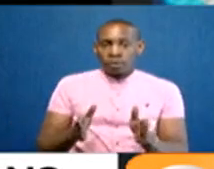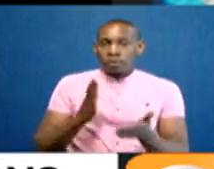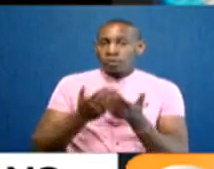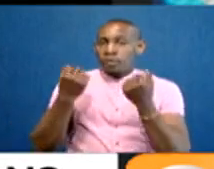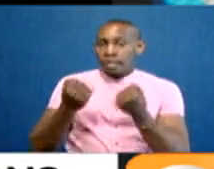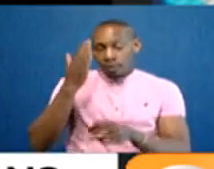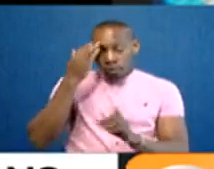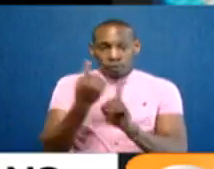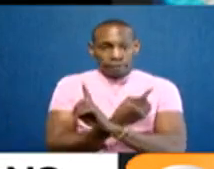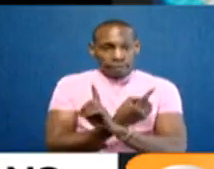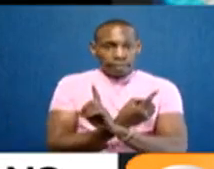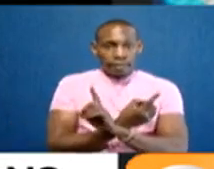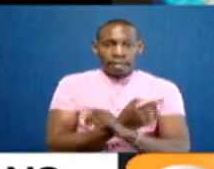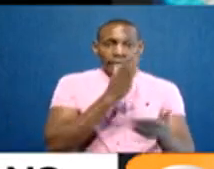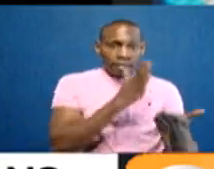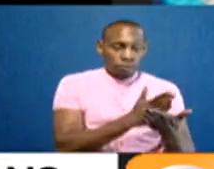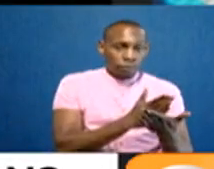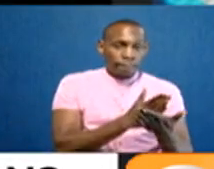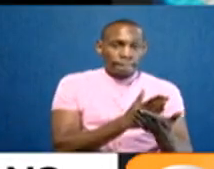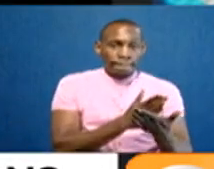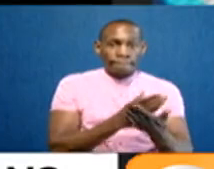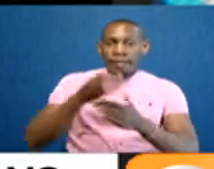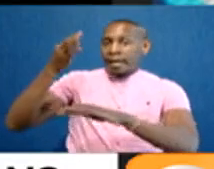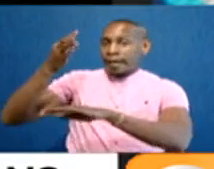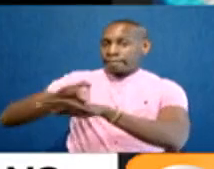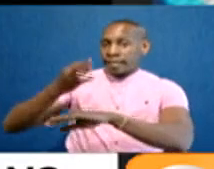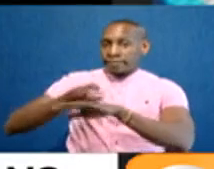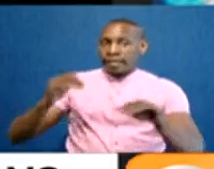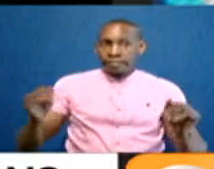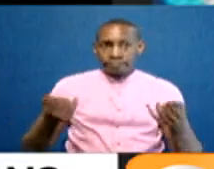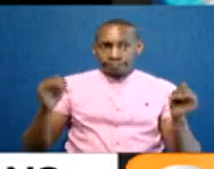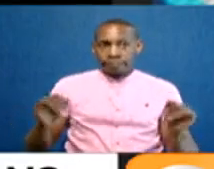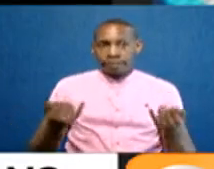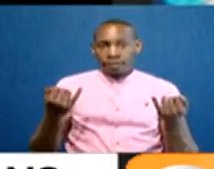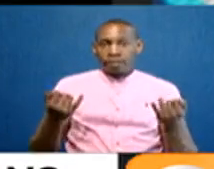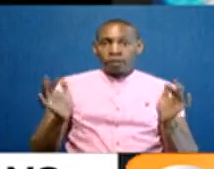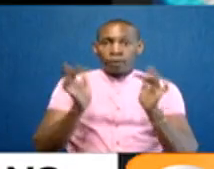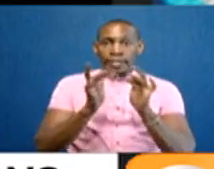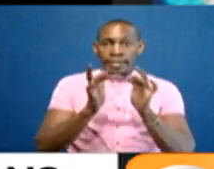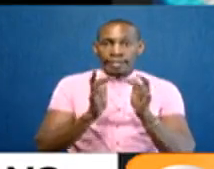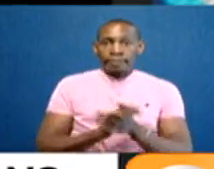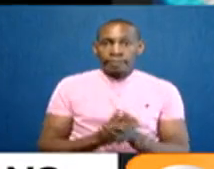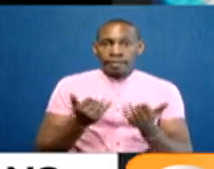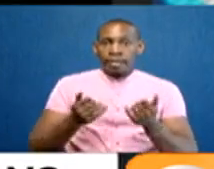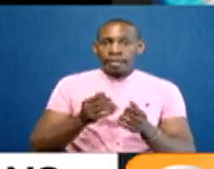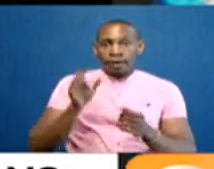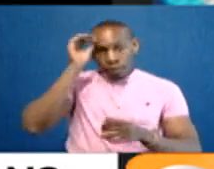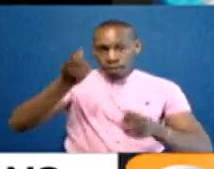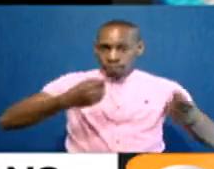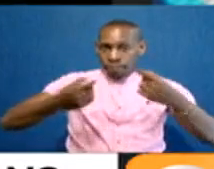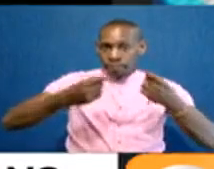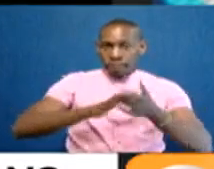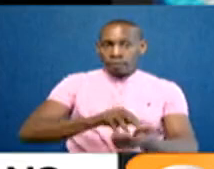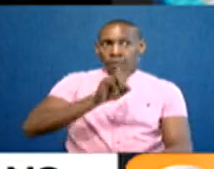hard to distinguish between real and fake news online. So send in your comments